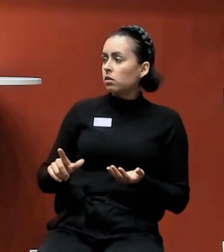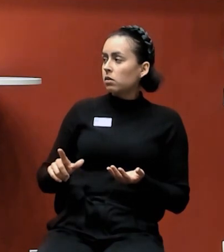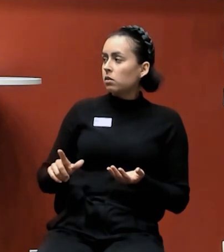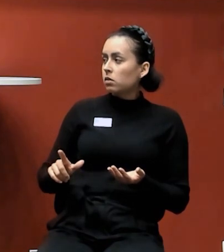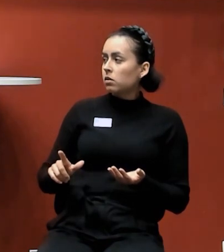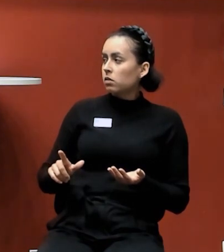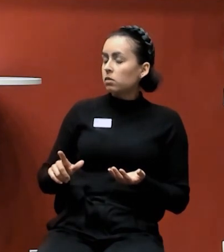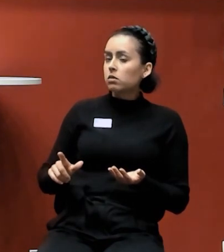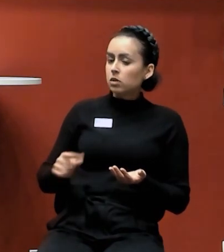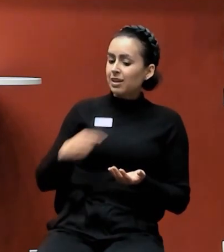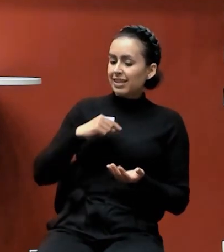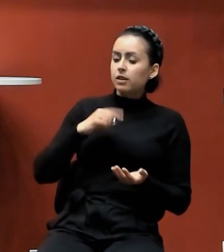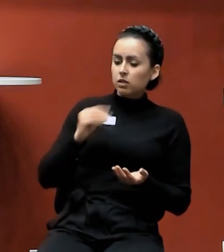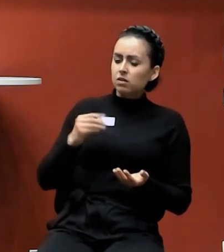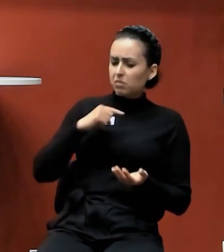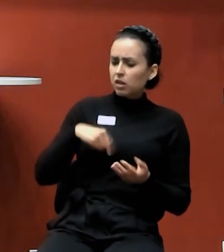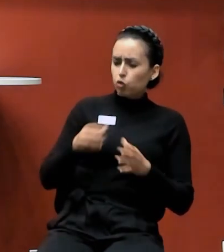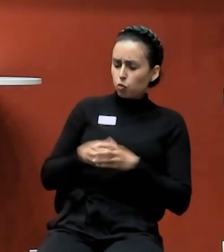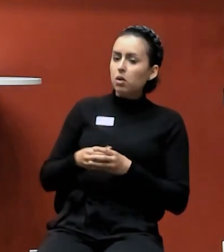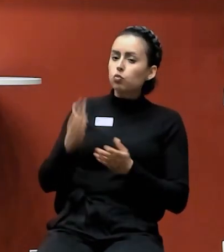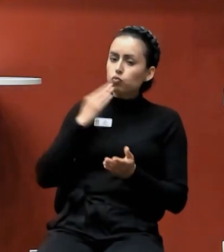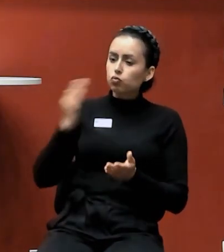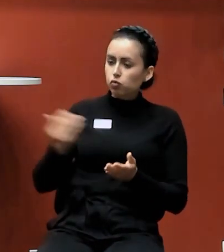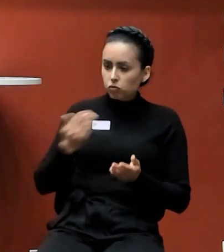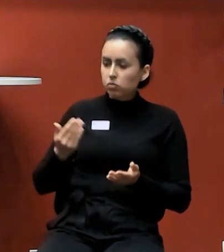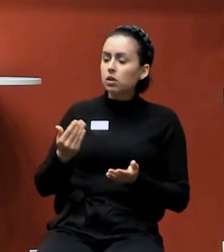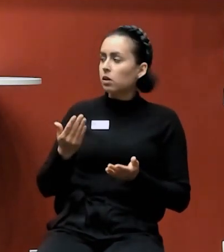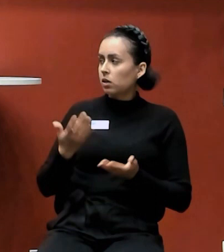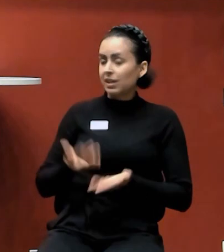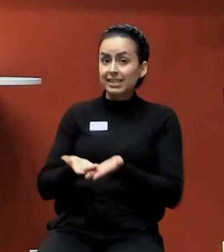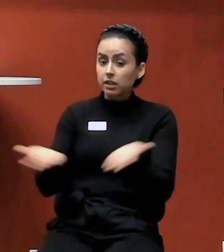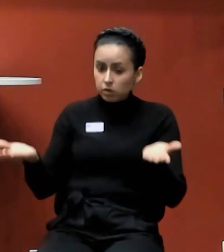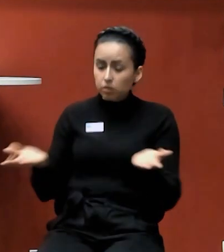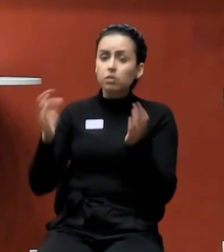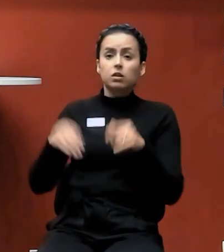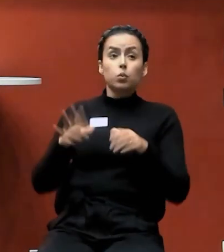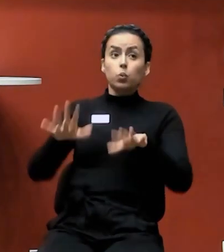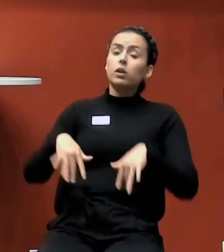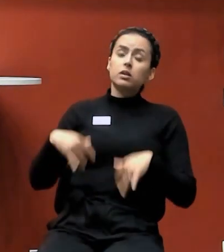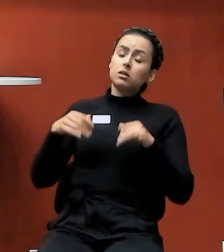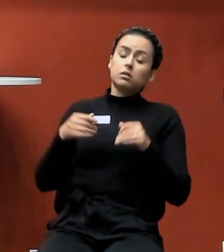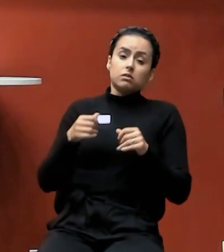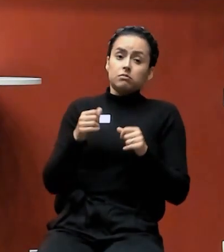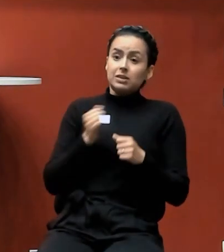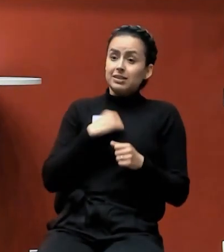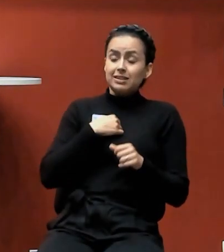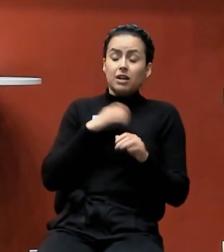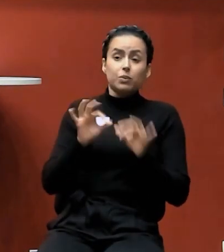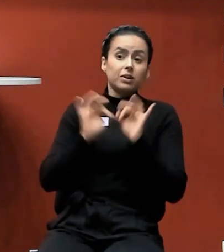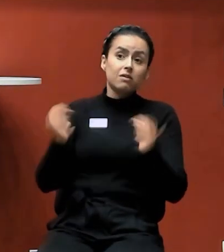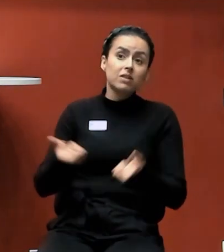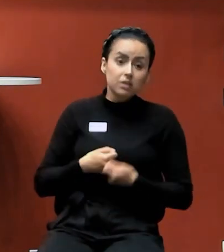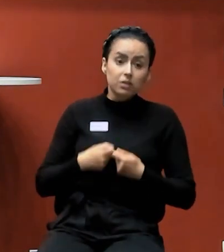and we were invited, we would perform, we would have, you know, fabulous response from the audience, so we would get invited back the next